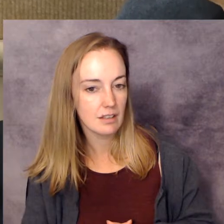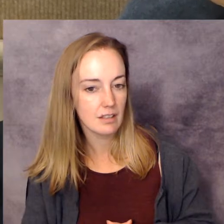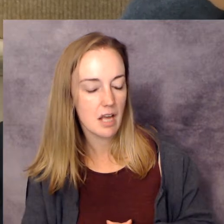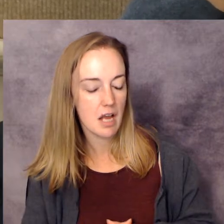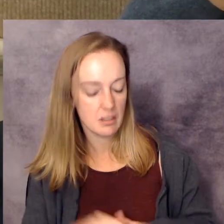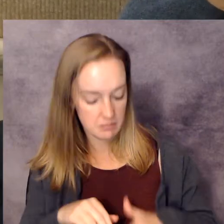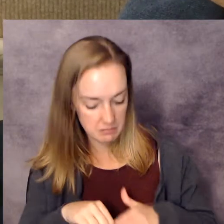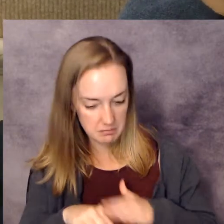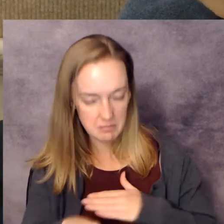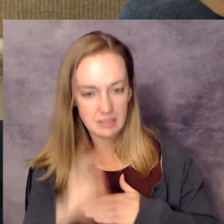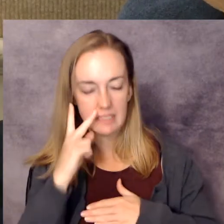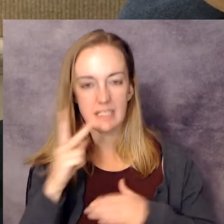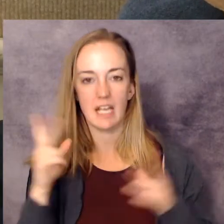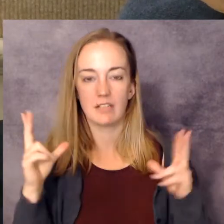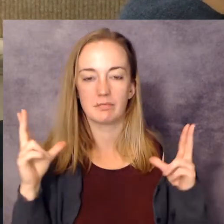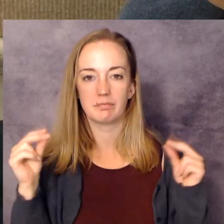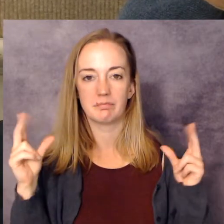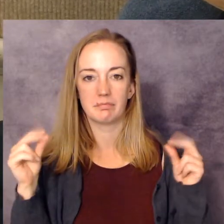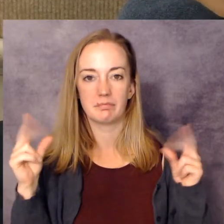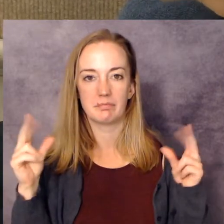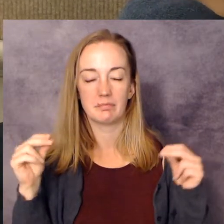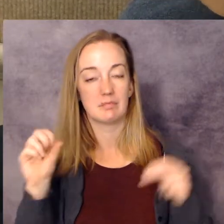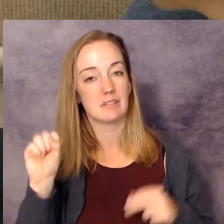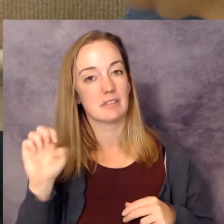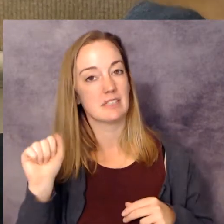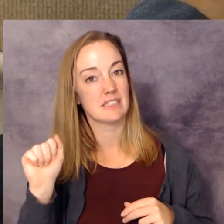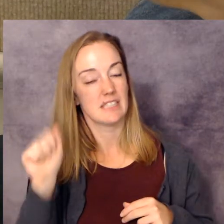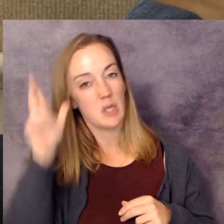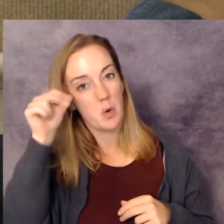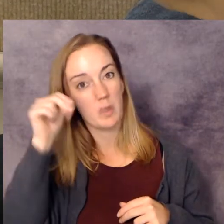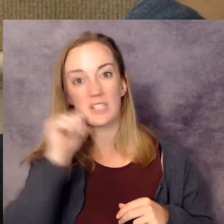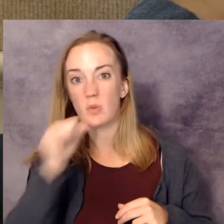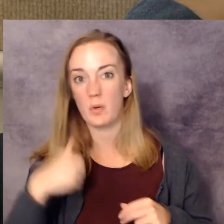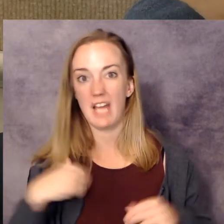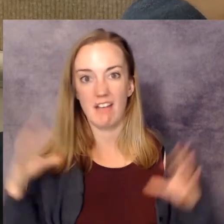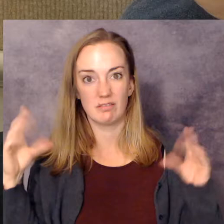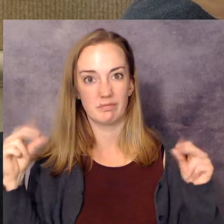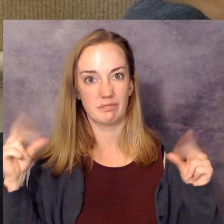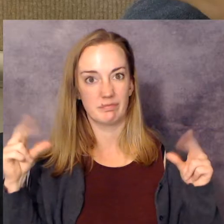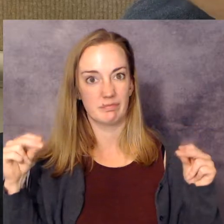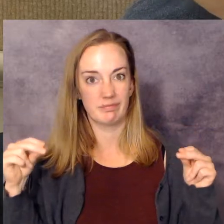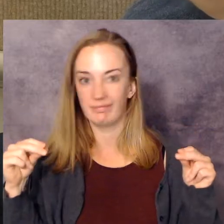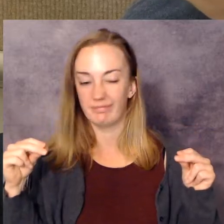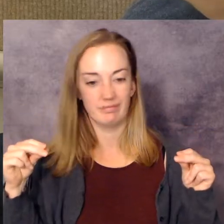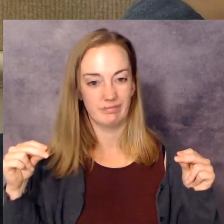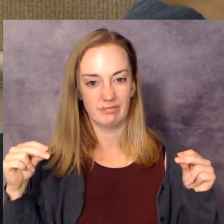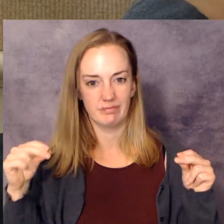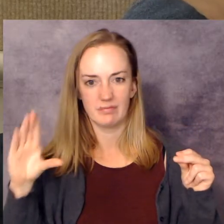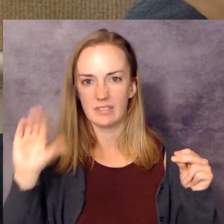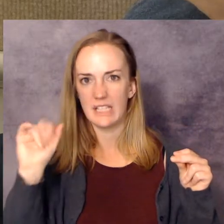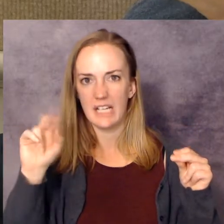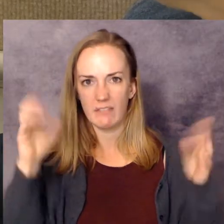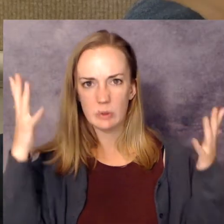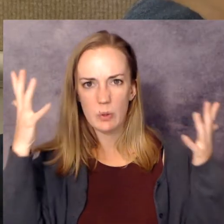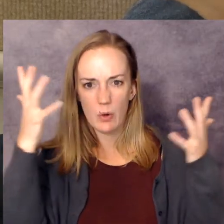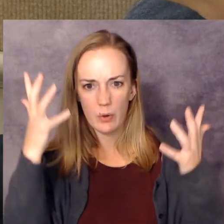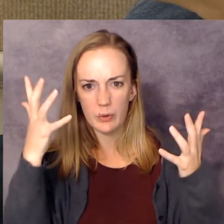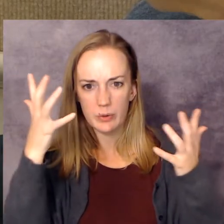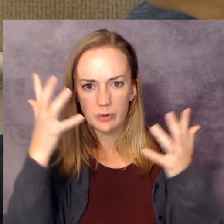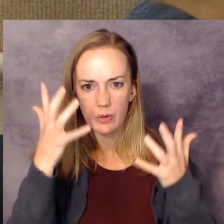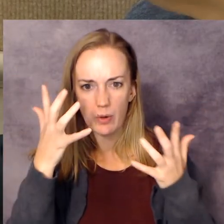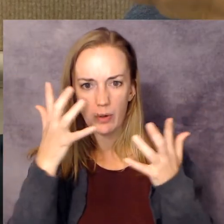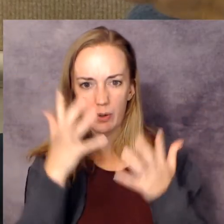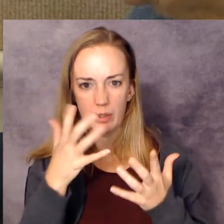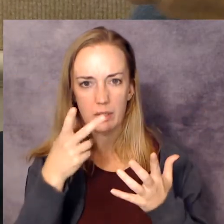Pete sees a crab with claws. A seahorse does not have claws, Pete thought. The cave is getting darker and darker,